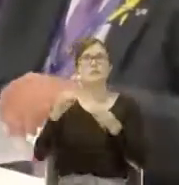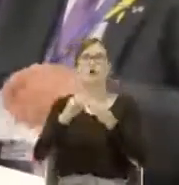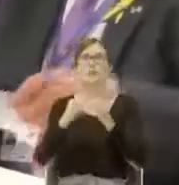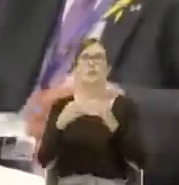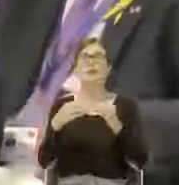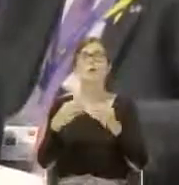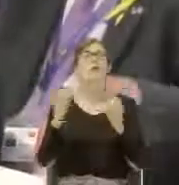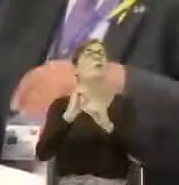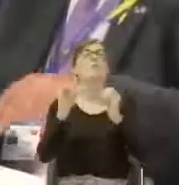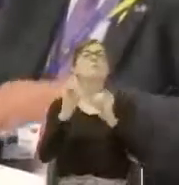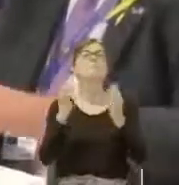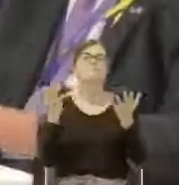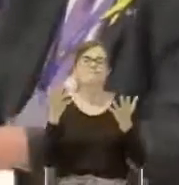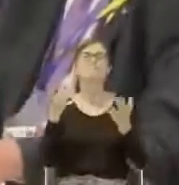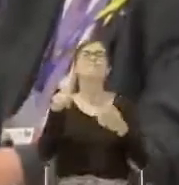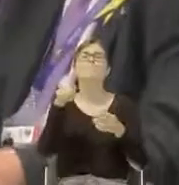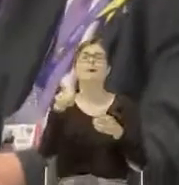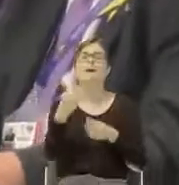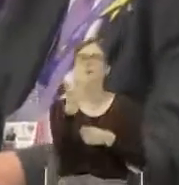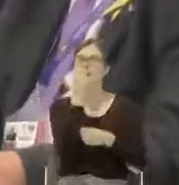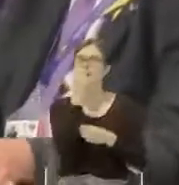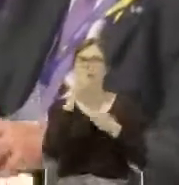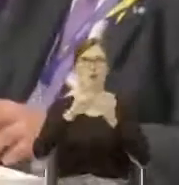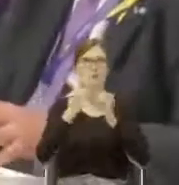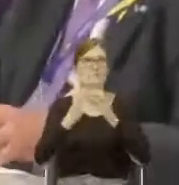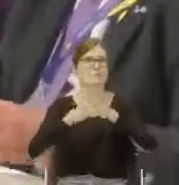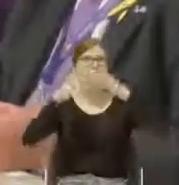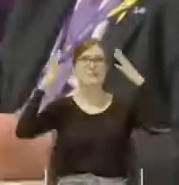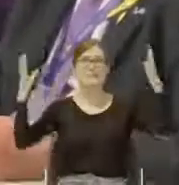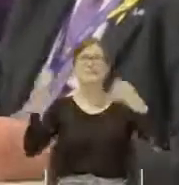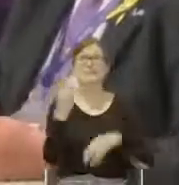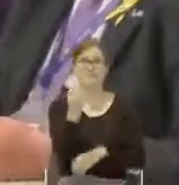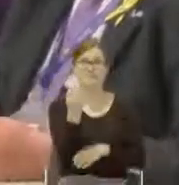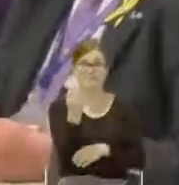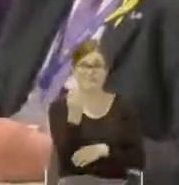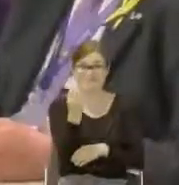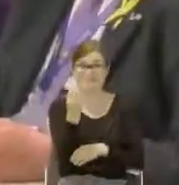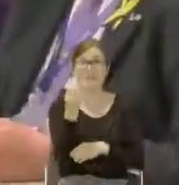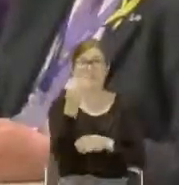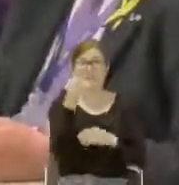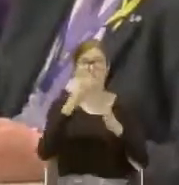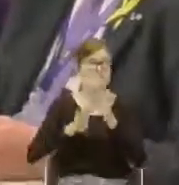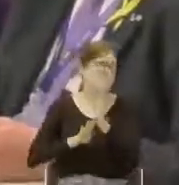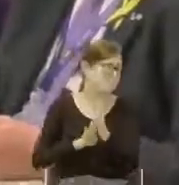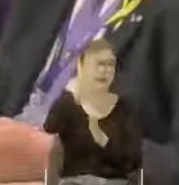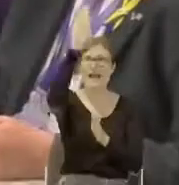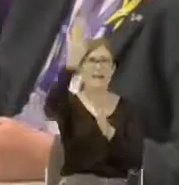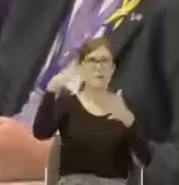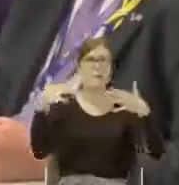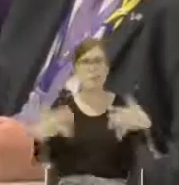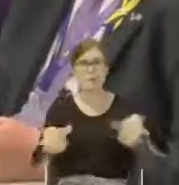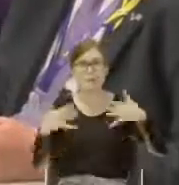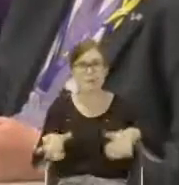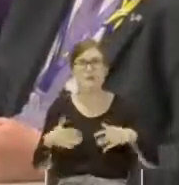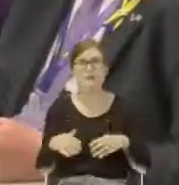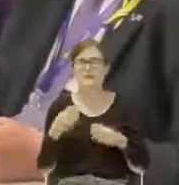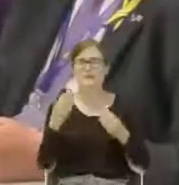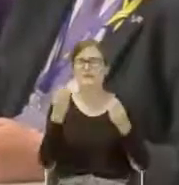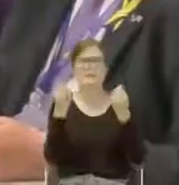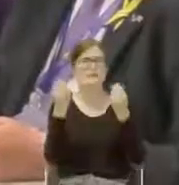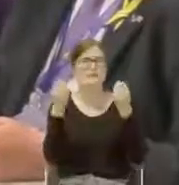prices impacting the already vulnerable groups, especially those in cities who don't grow their own